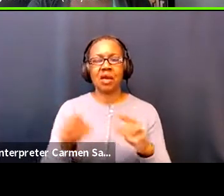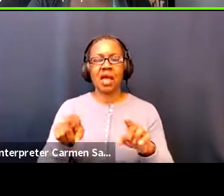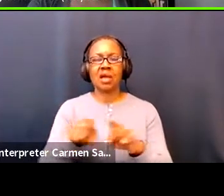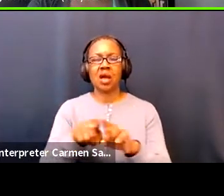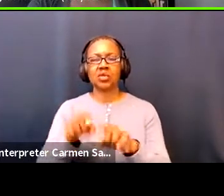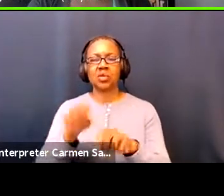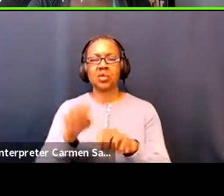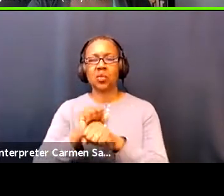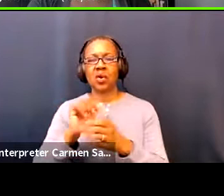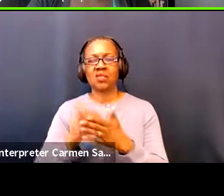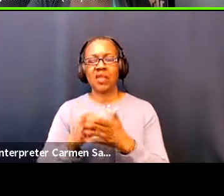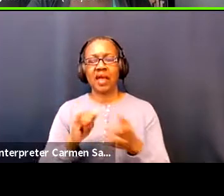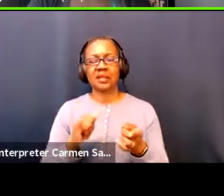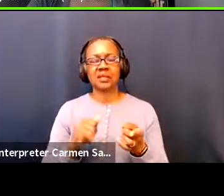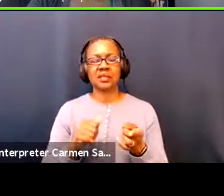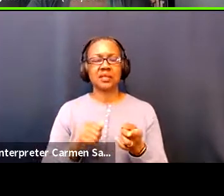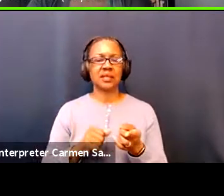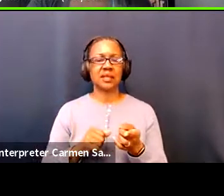that